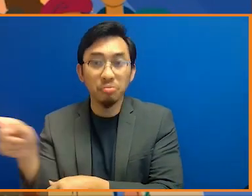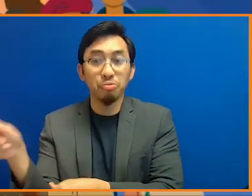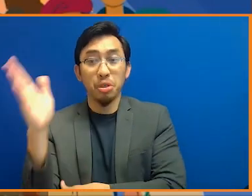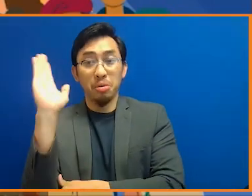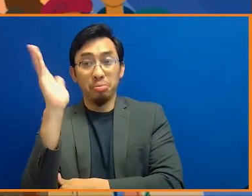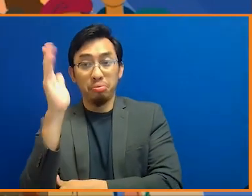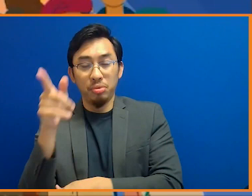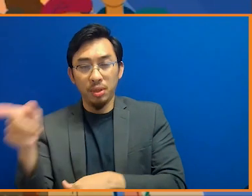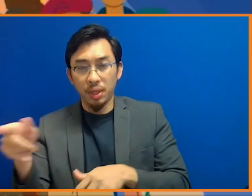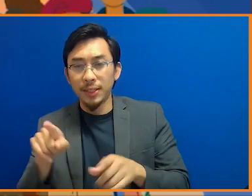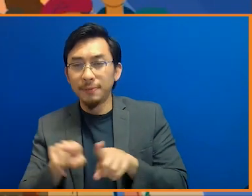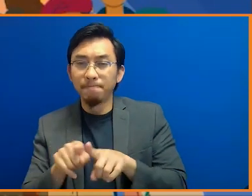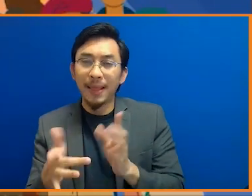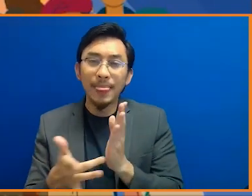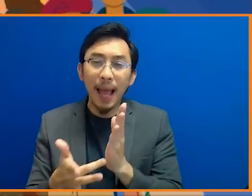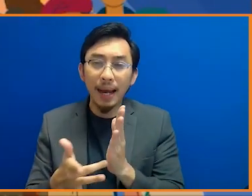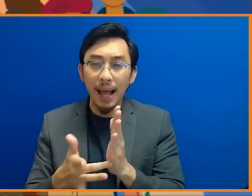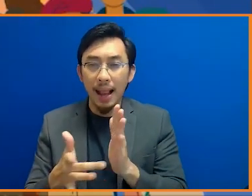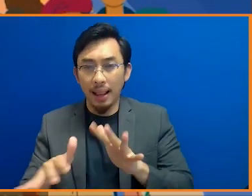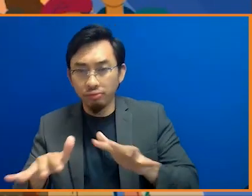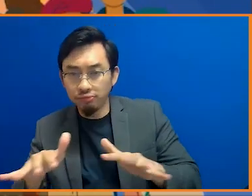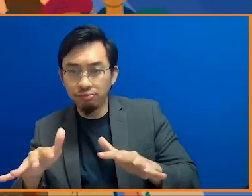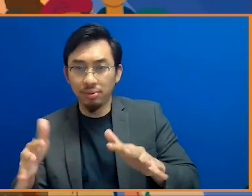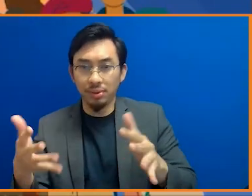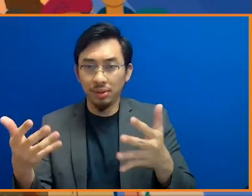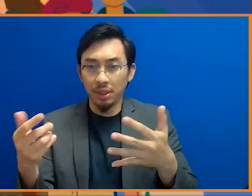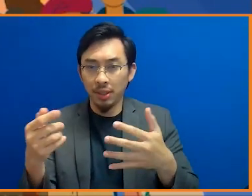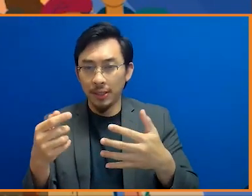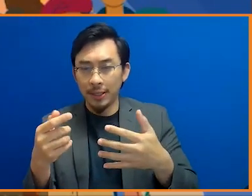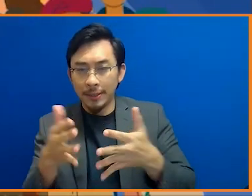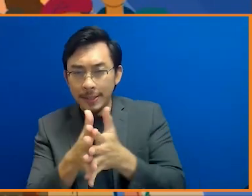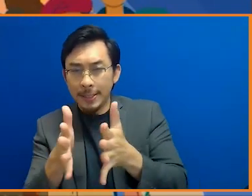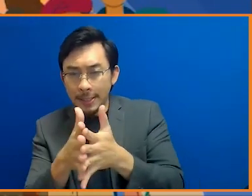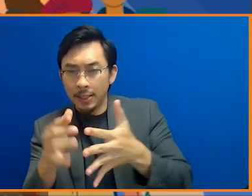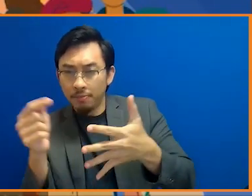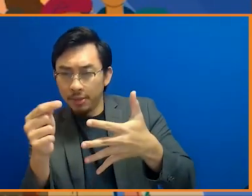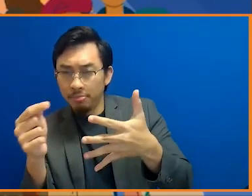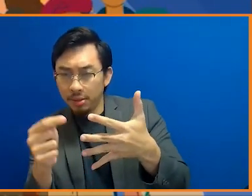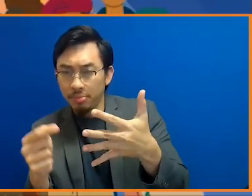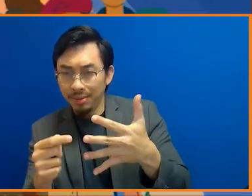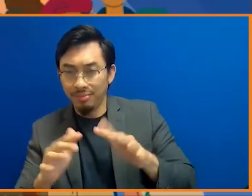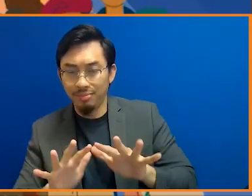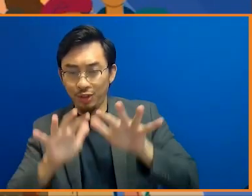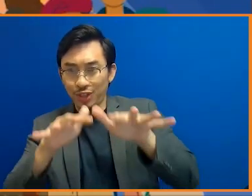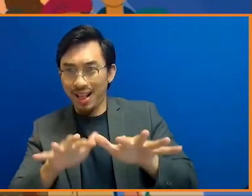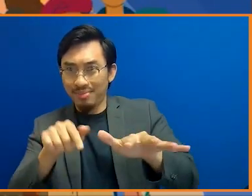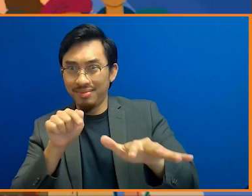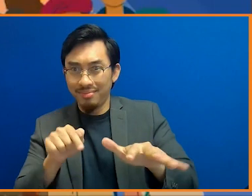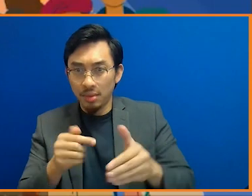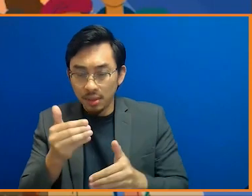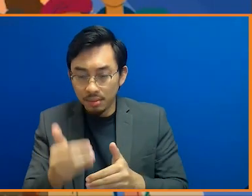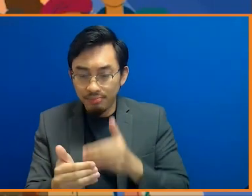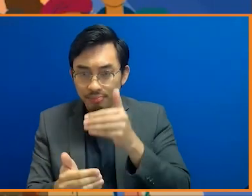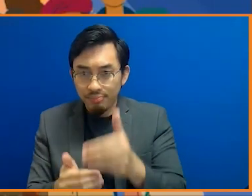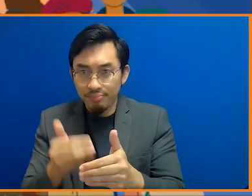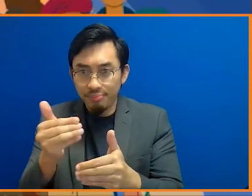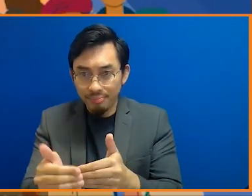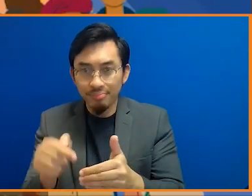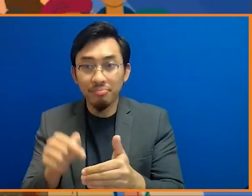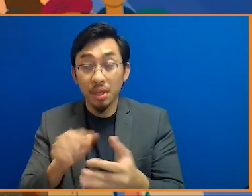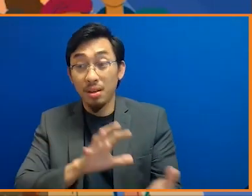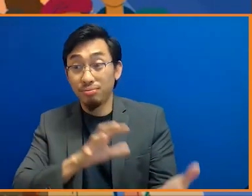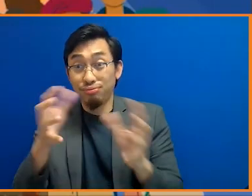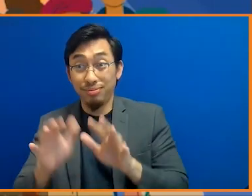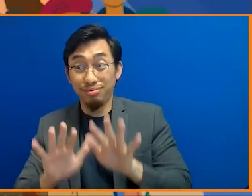guess he will deliver a more technical and a more detailed explanation on the tsunami itself and tsunami